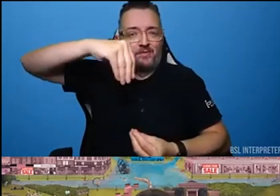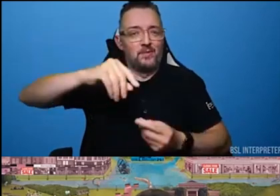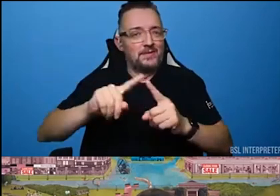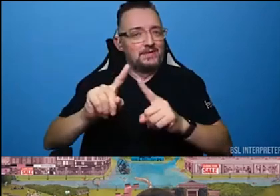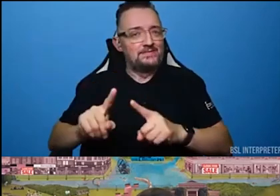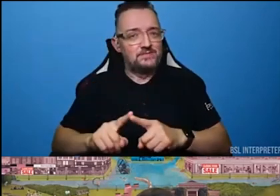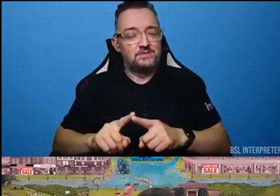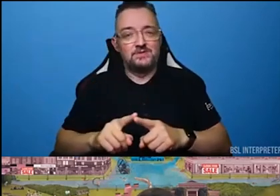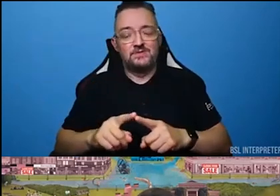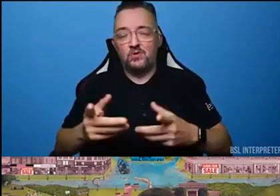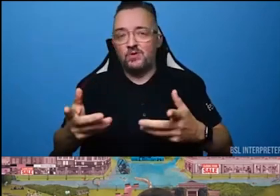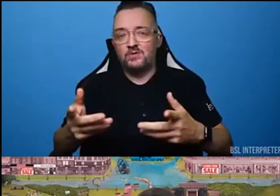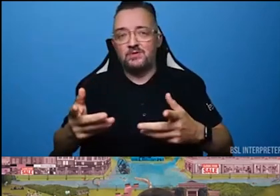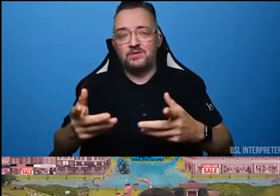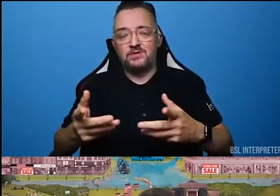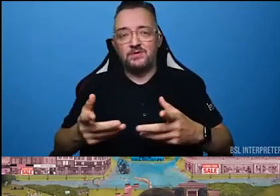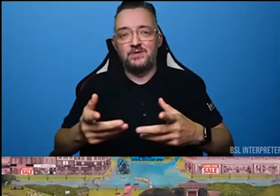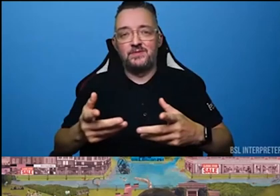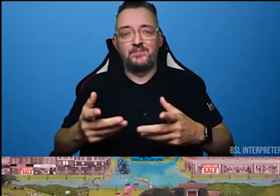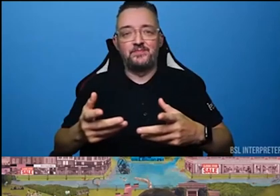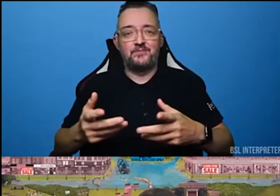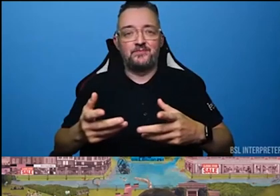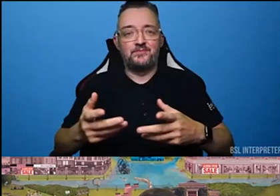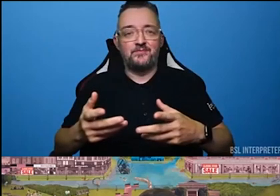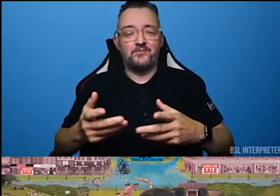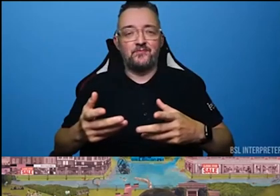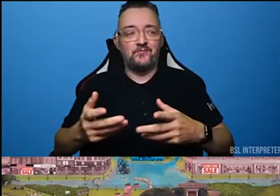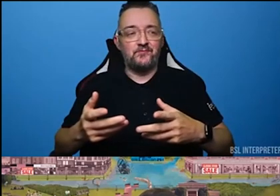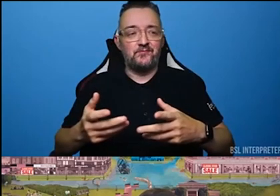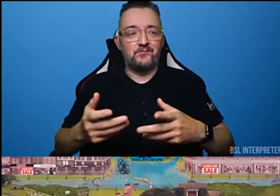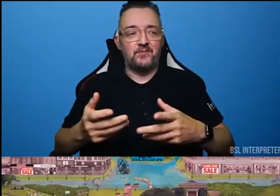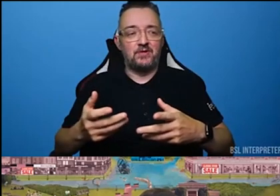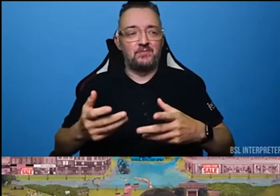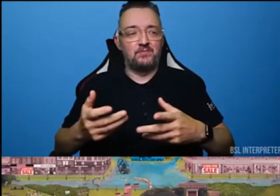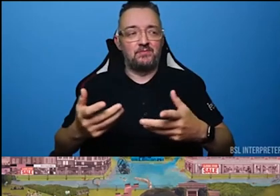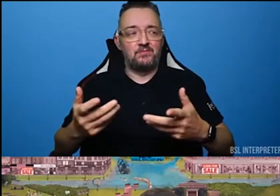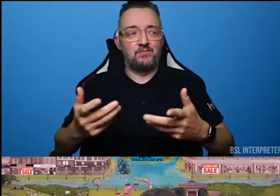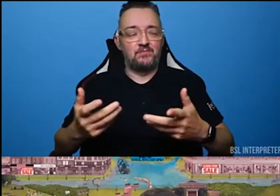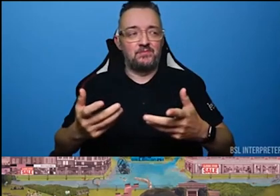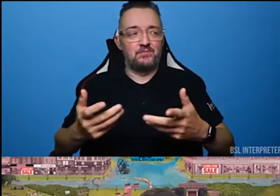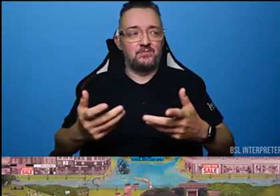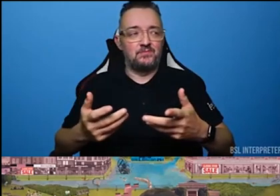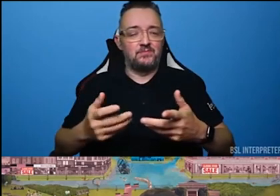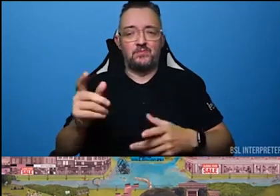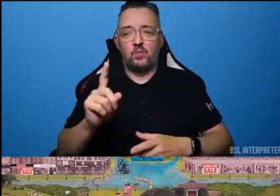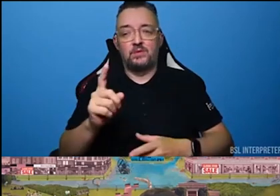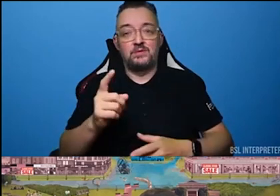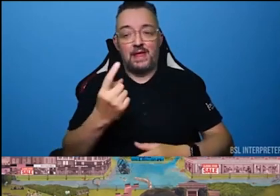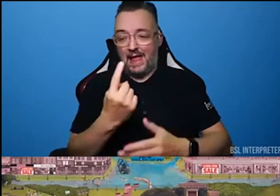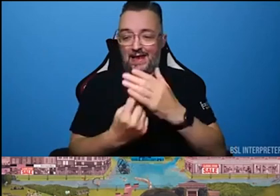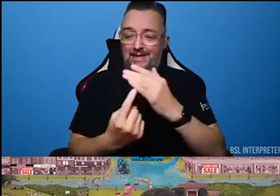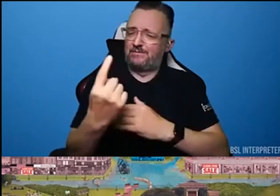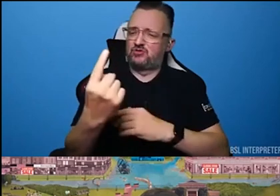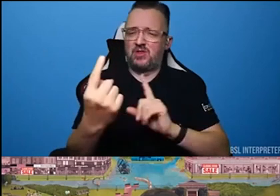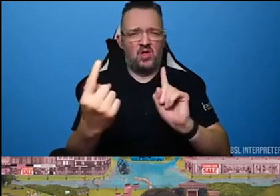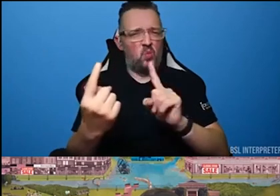So it's really hard to tell what what is an individual and what